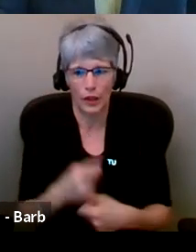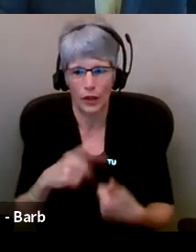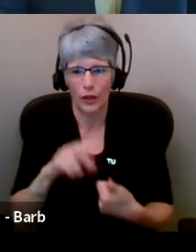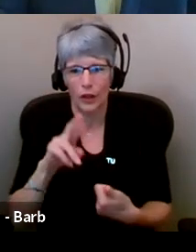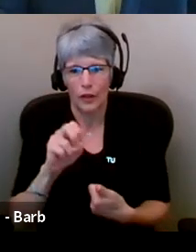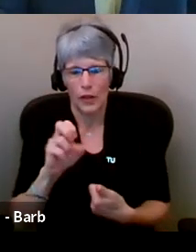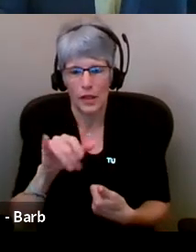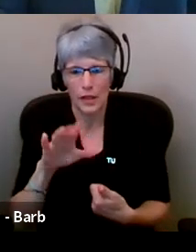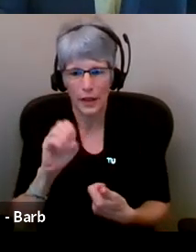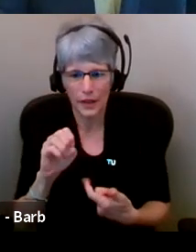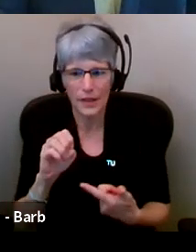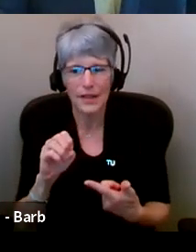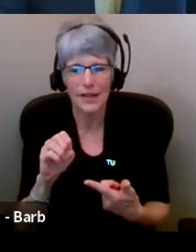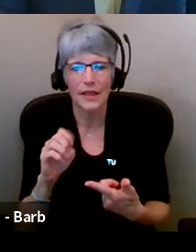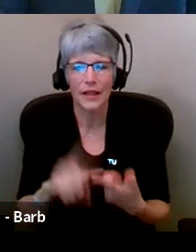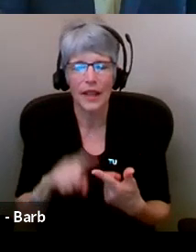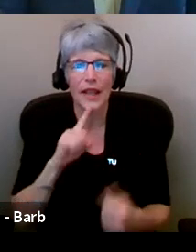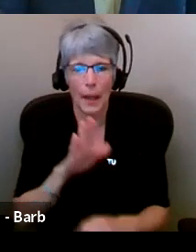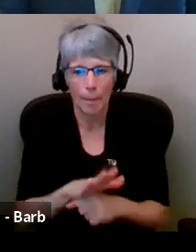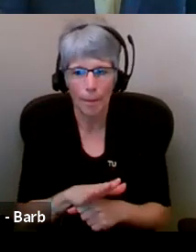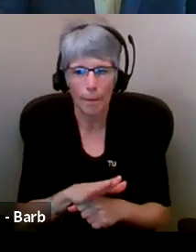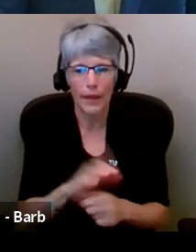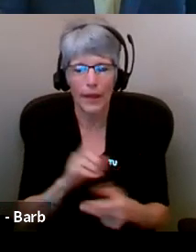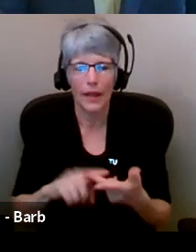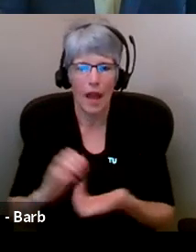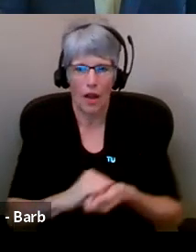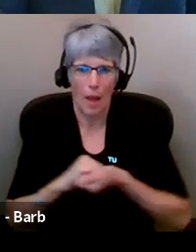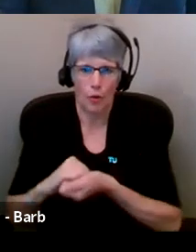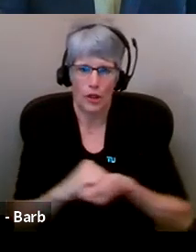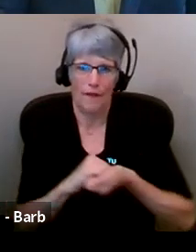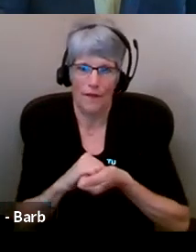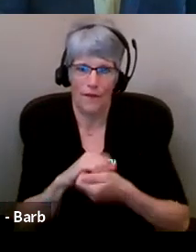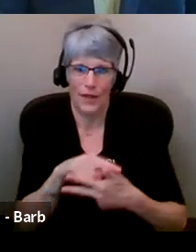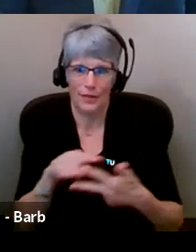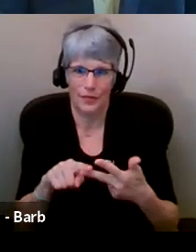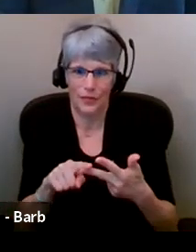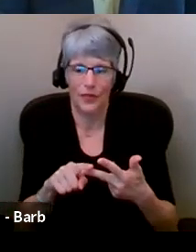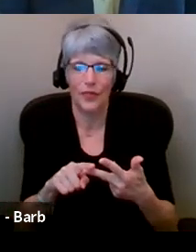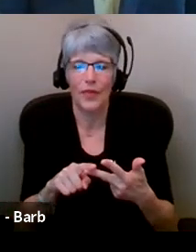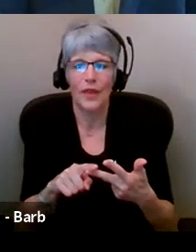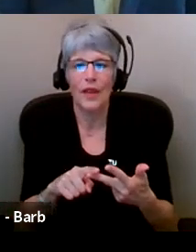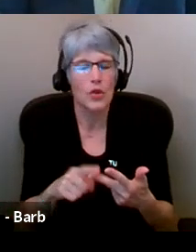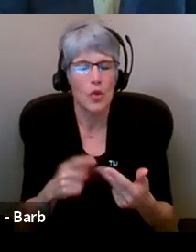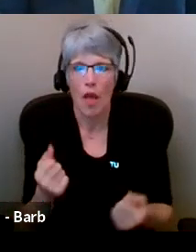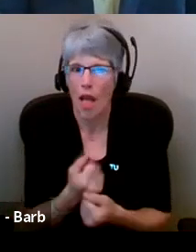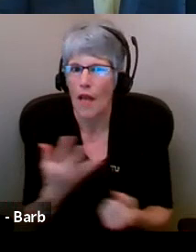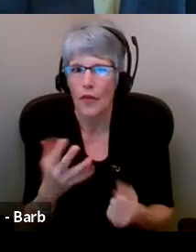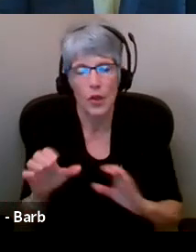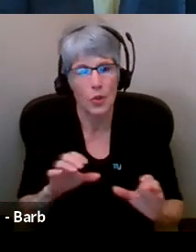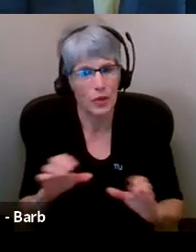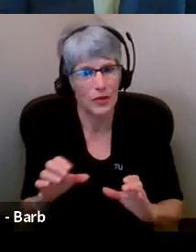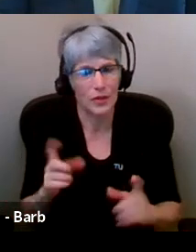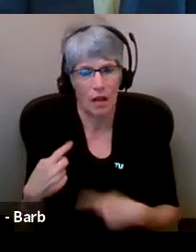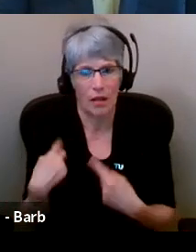has already been used, committed and collaborative. And I just want to say that all that has been accomplished under these incredible